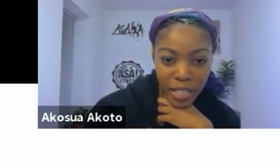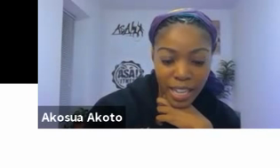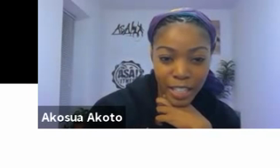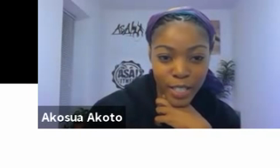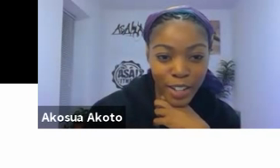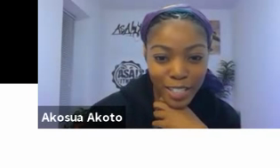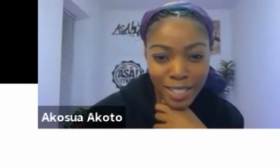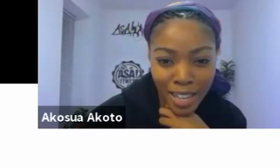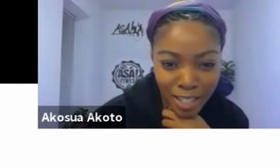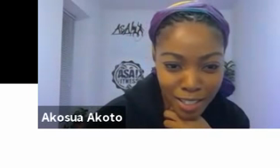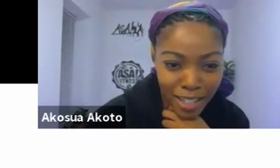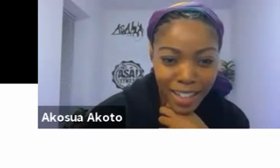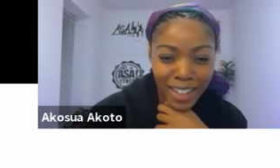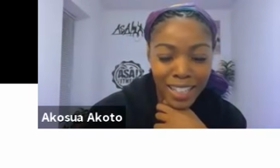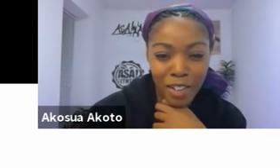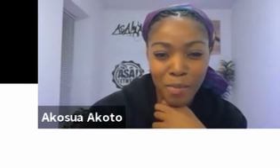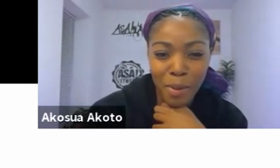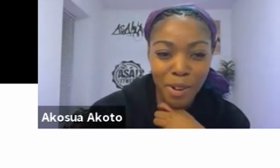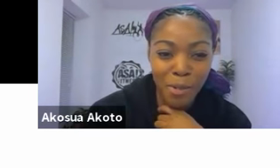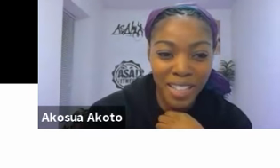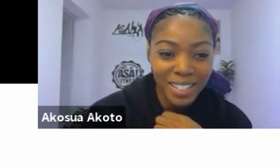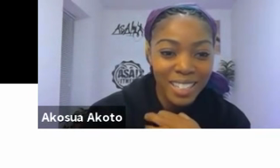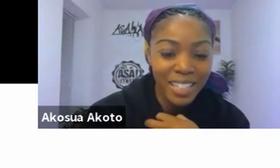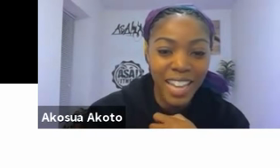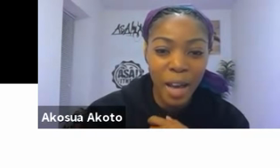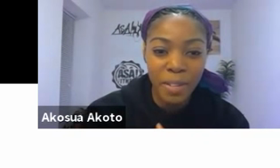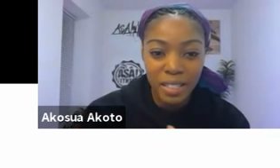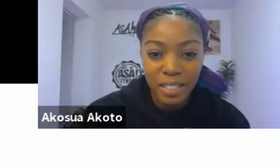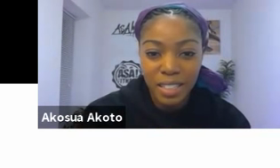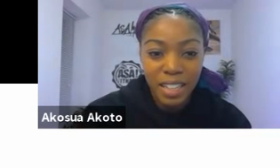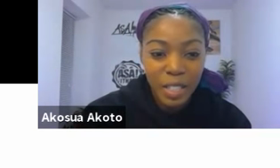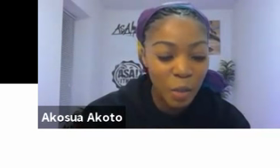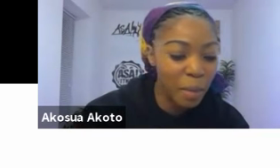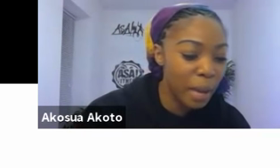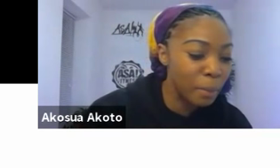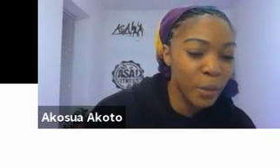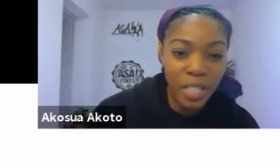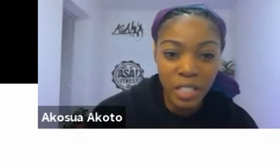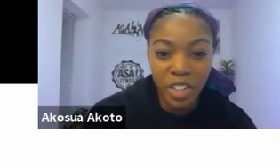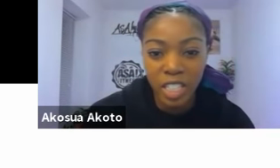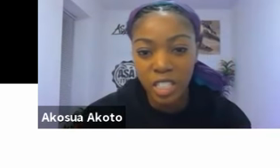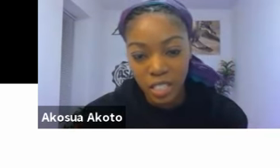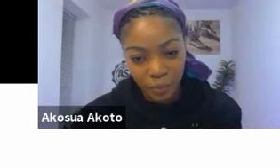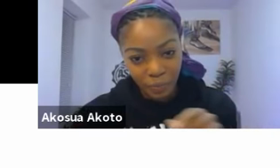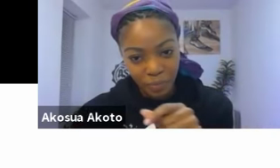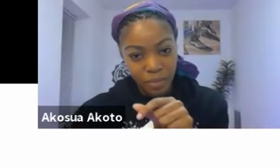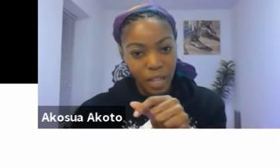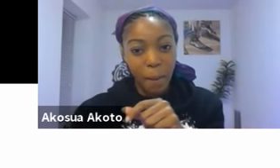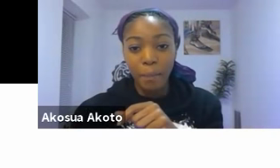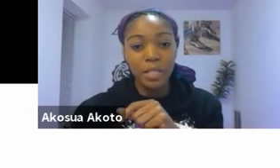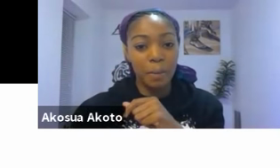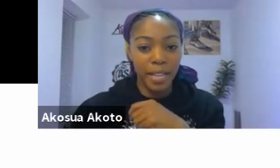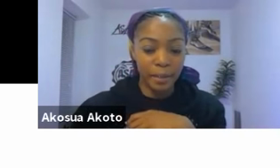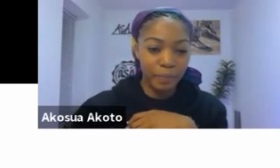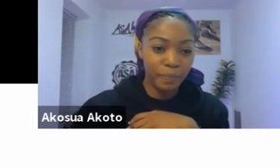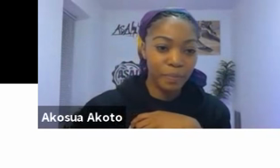is when it kind of started to change. And I remember when that change happened. So maybe I'm between generations.